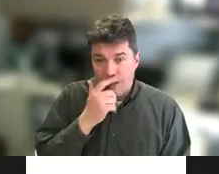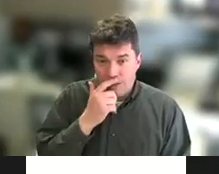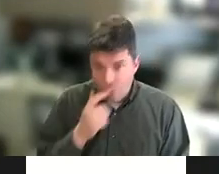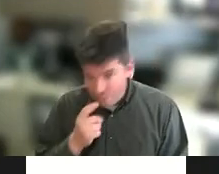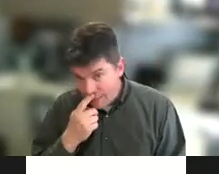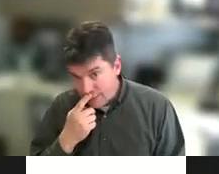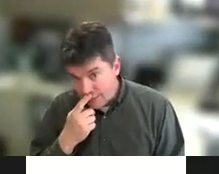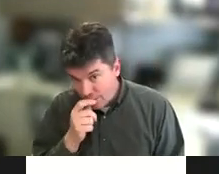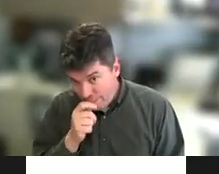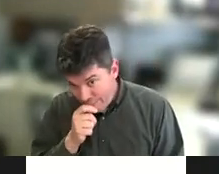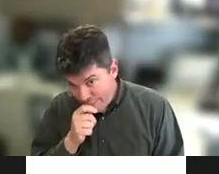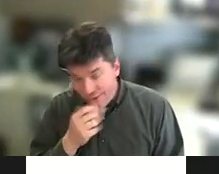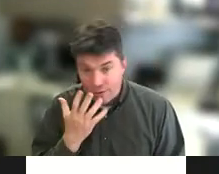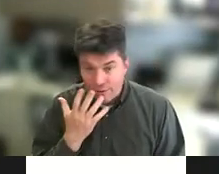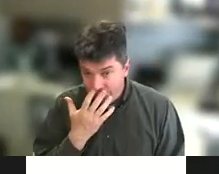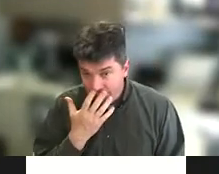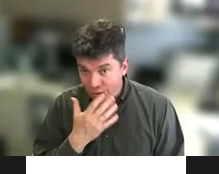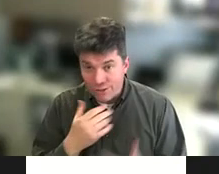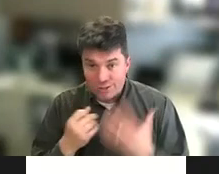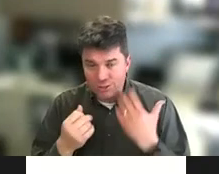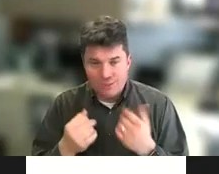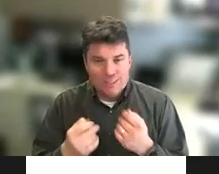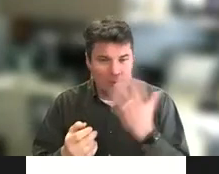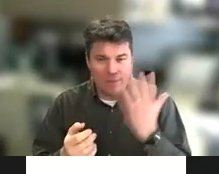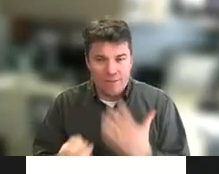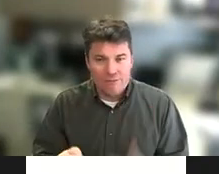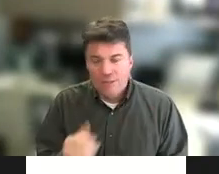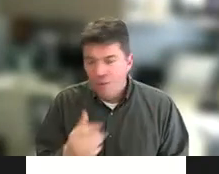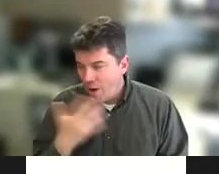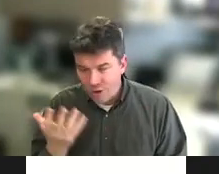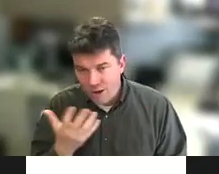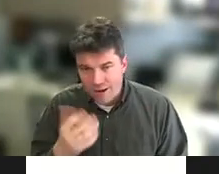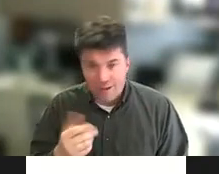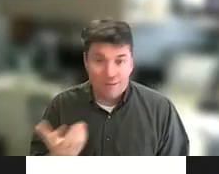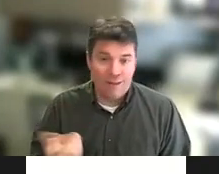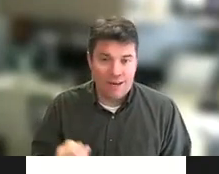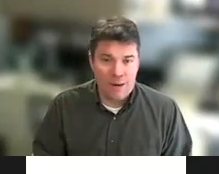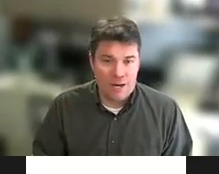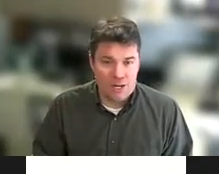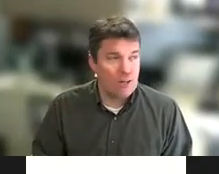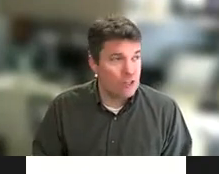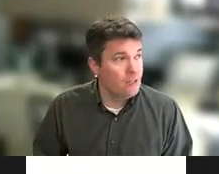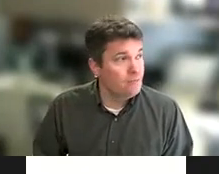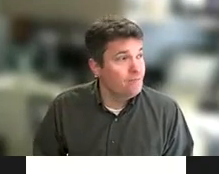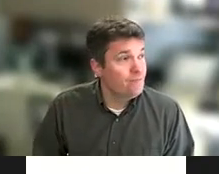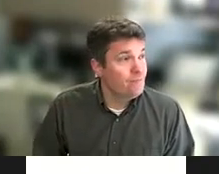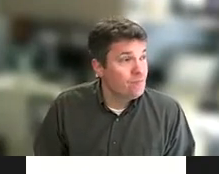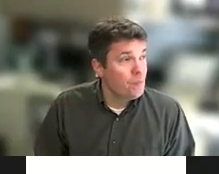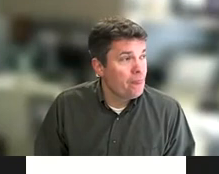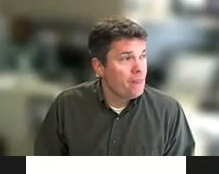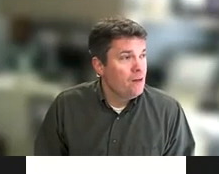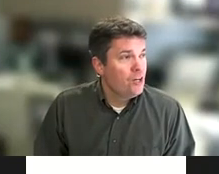times, some people like to hold a pencil or a paper or the fingers or something while they're talking, and that can make it challenging.